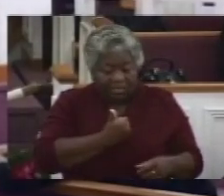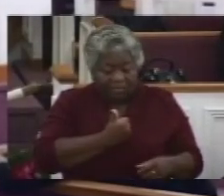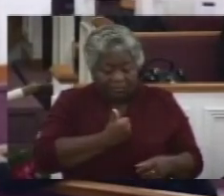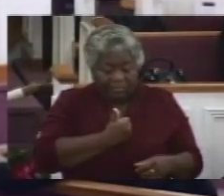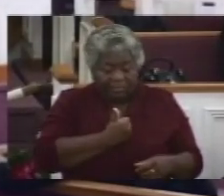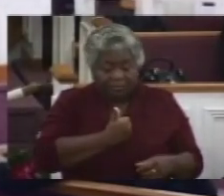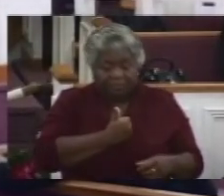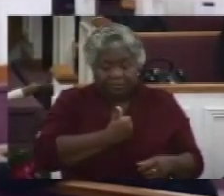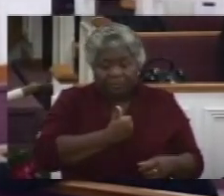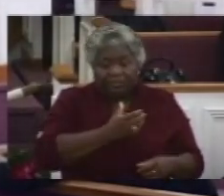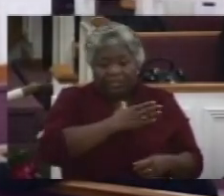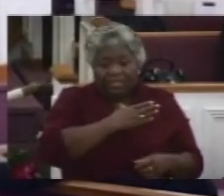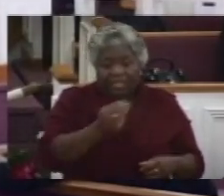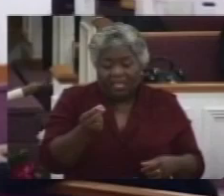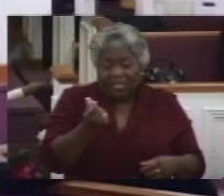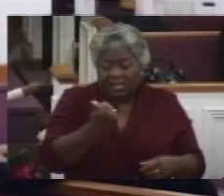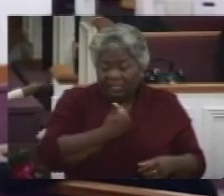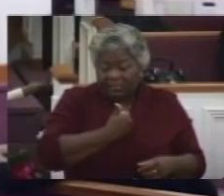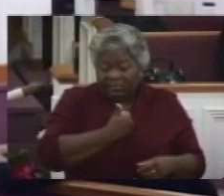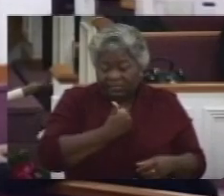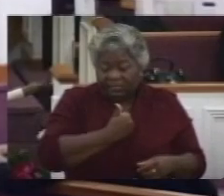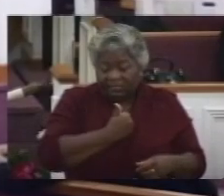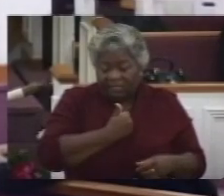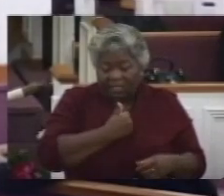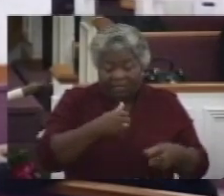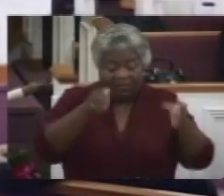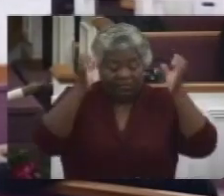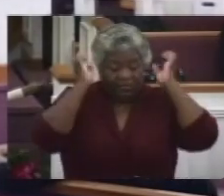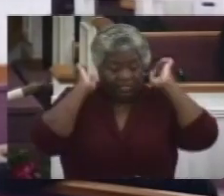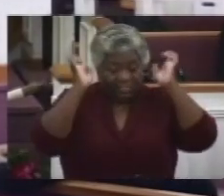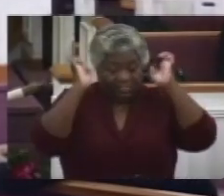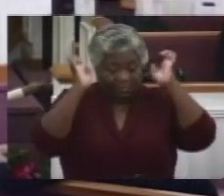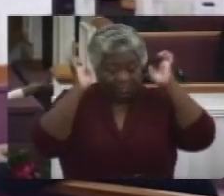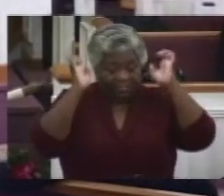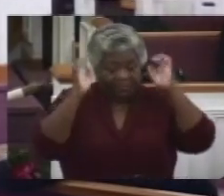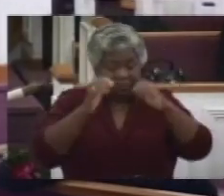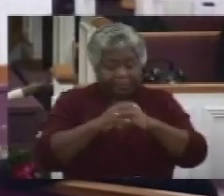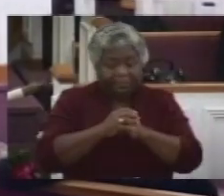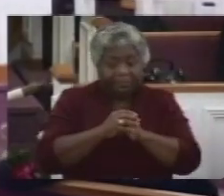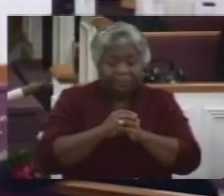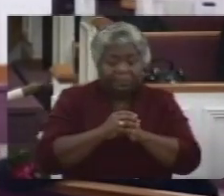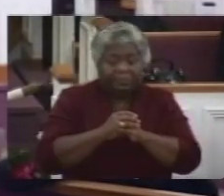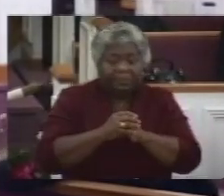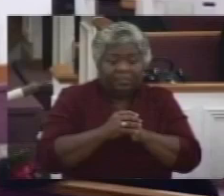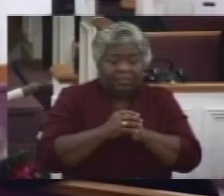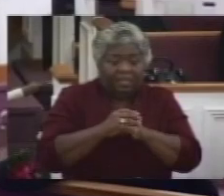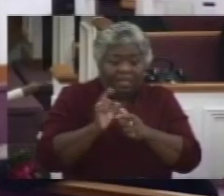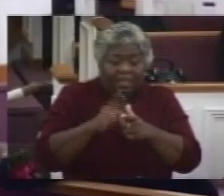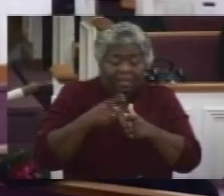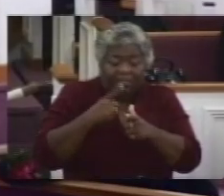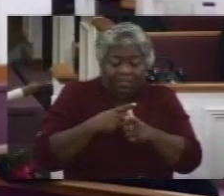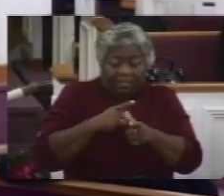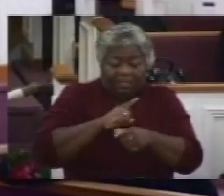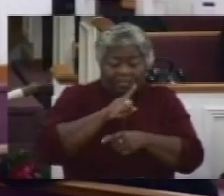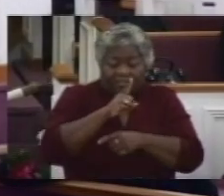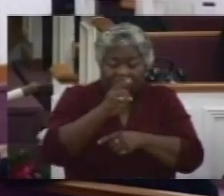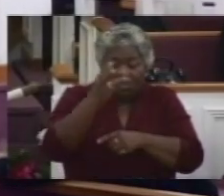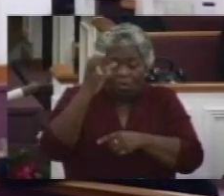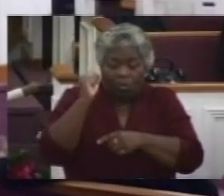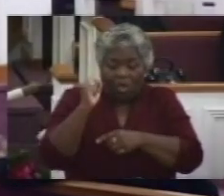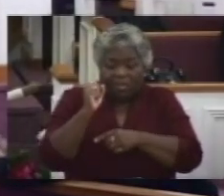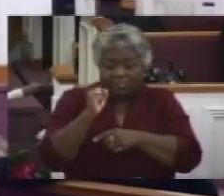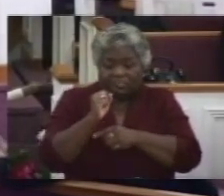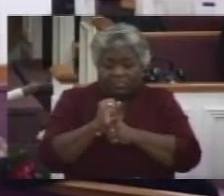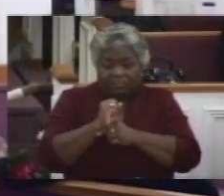self-sufficiency and self-discipline. Are y'all with me? And then there was